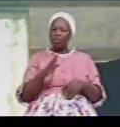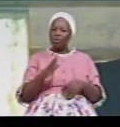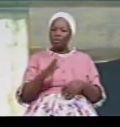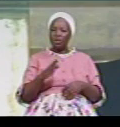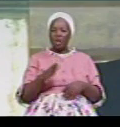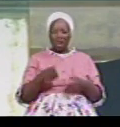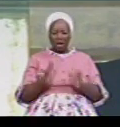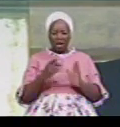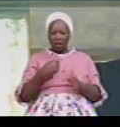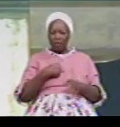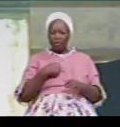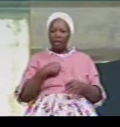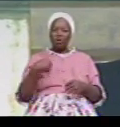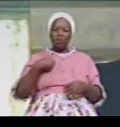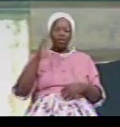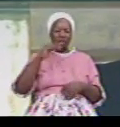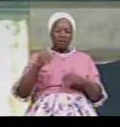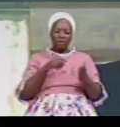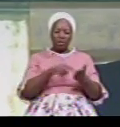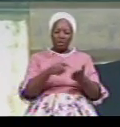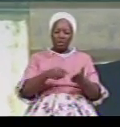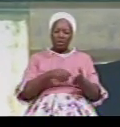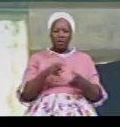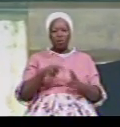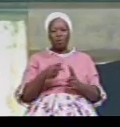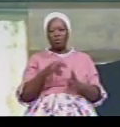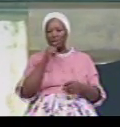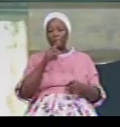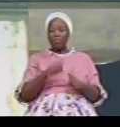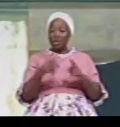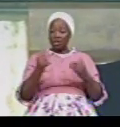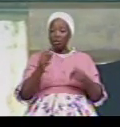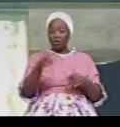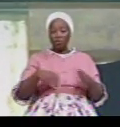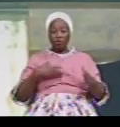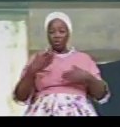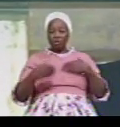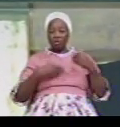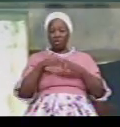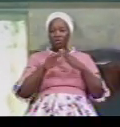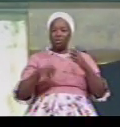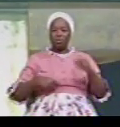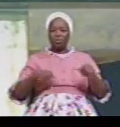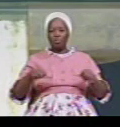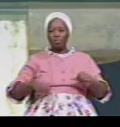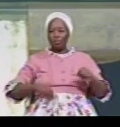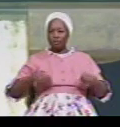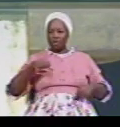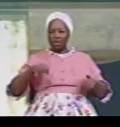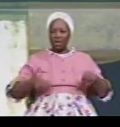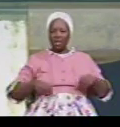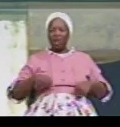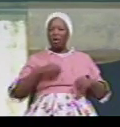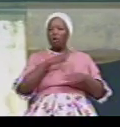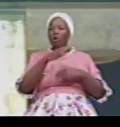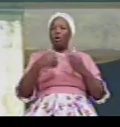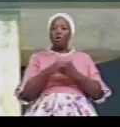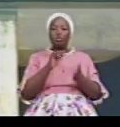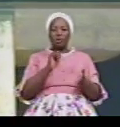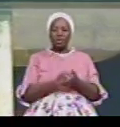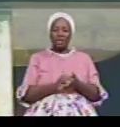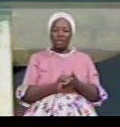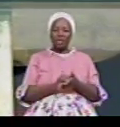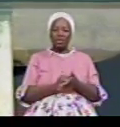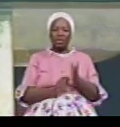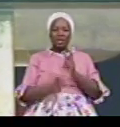But now ye rejoice in your boastings. All such